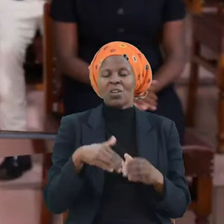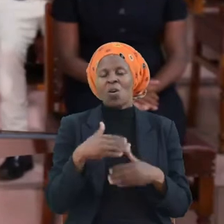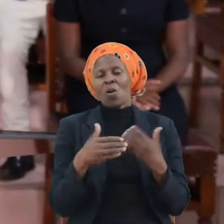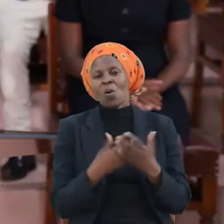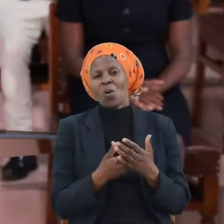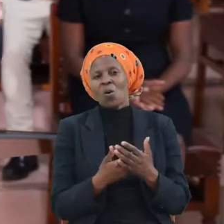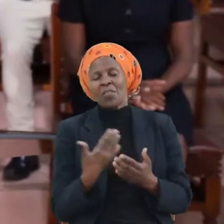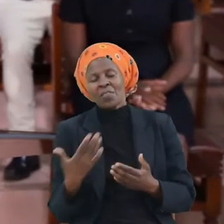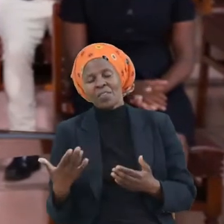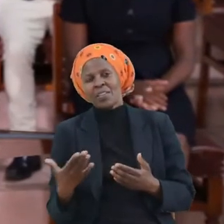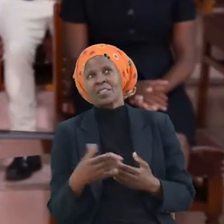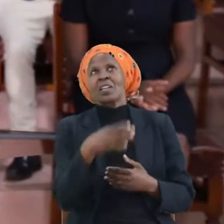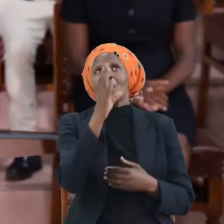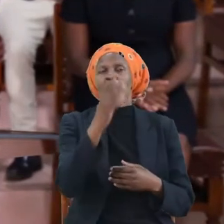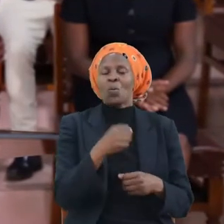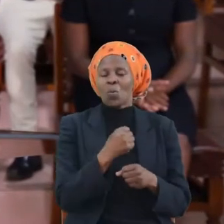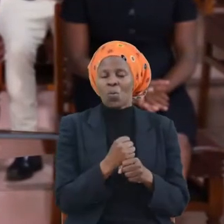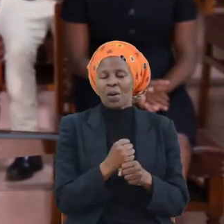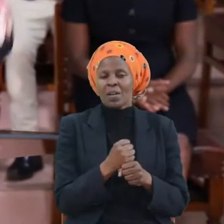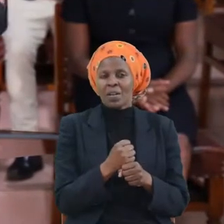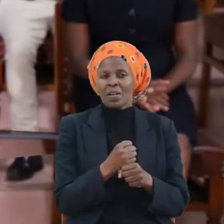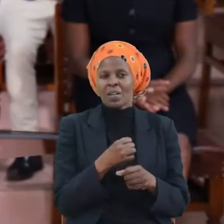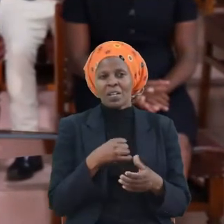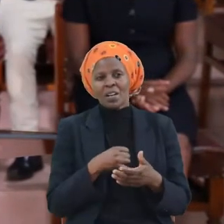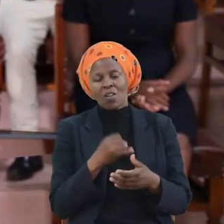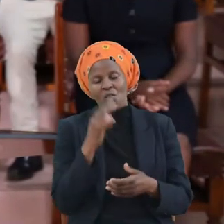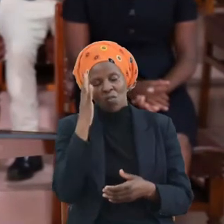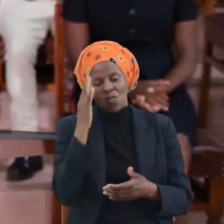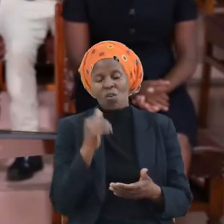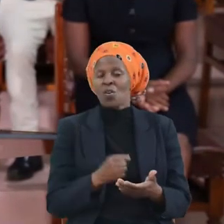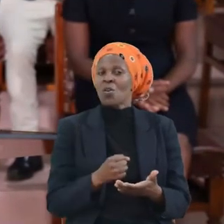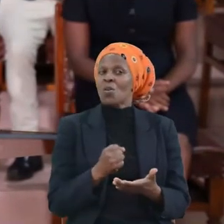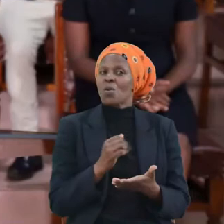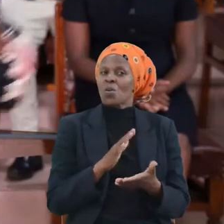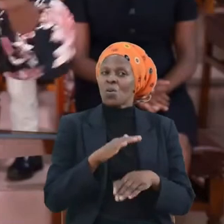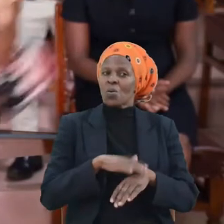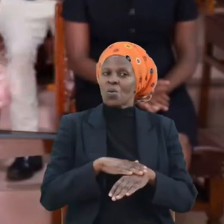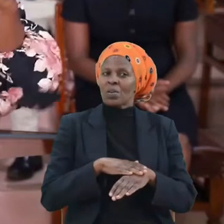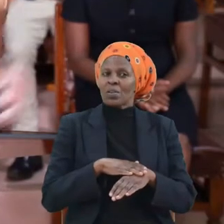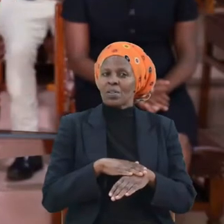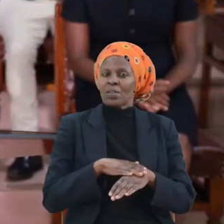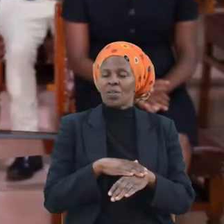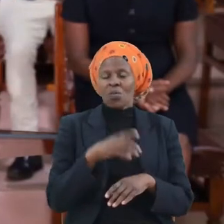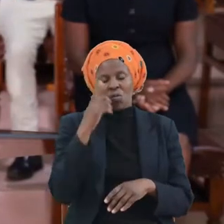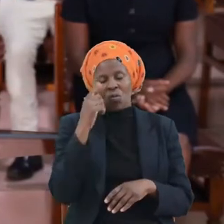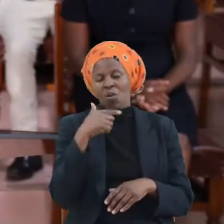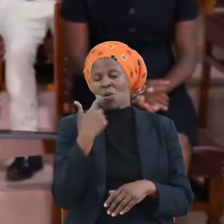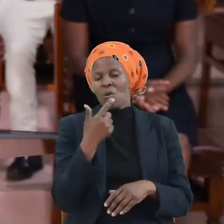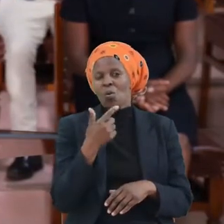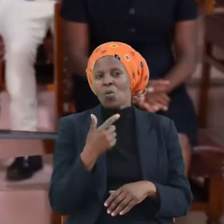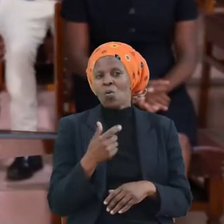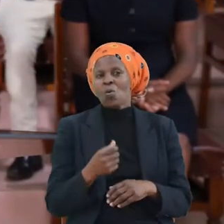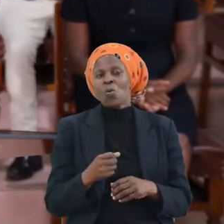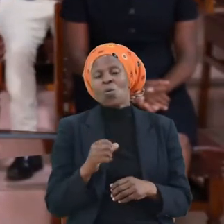worketh for good of those who trust in him. So when you face challenges, let us put ourselves in the will of